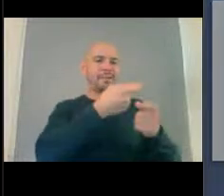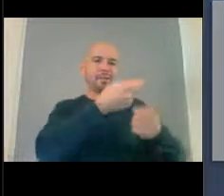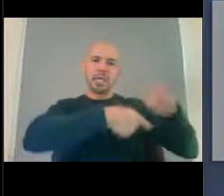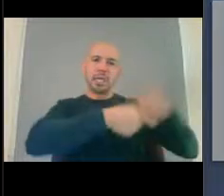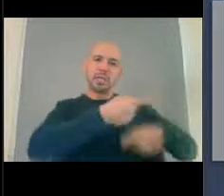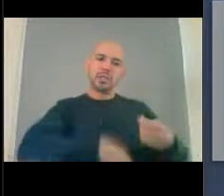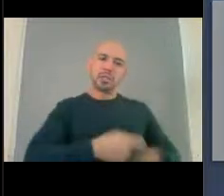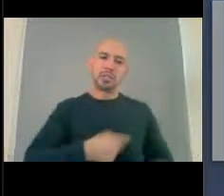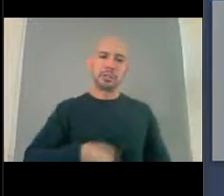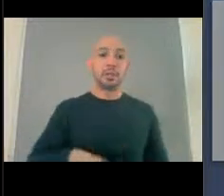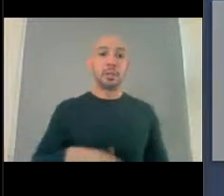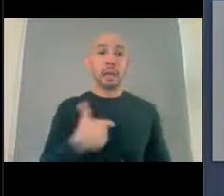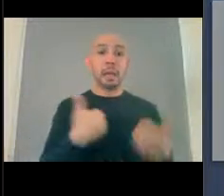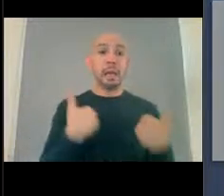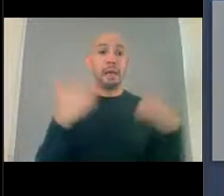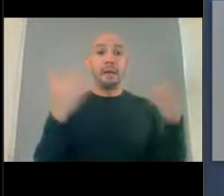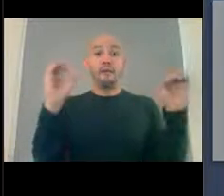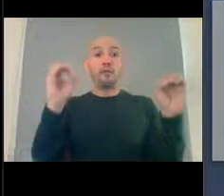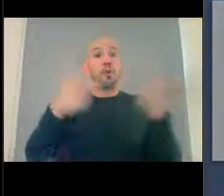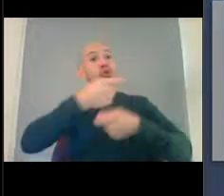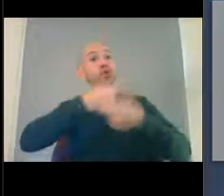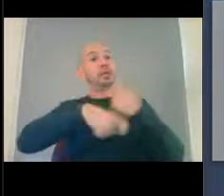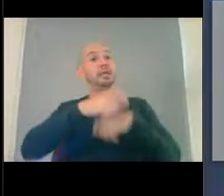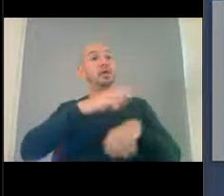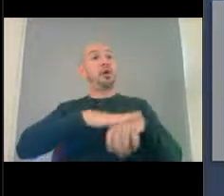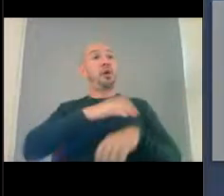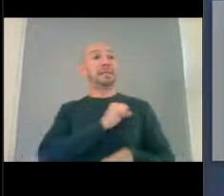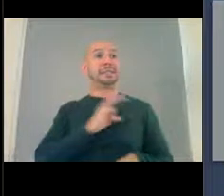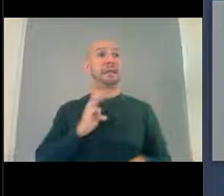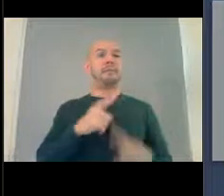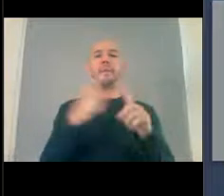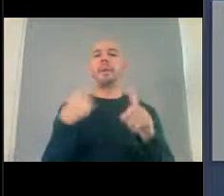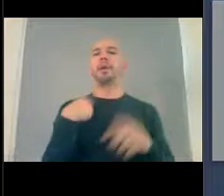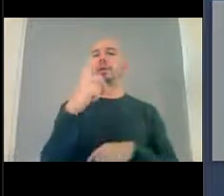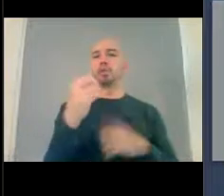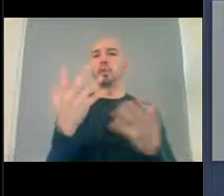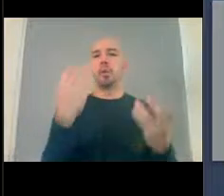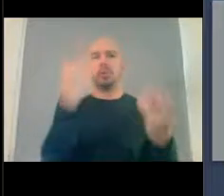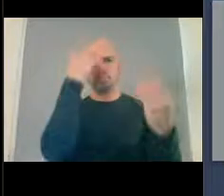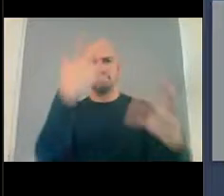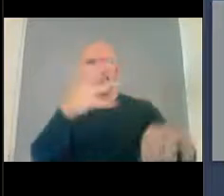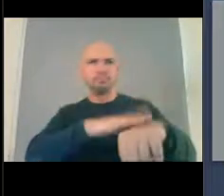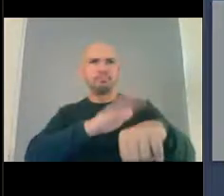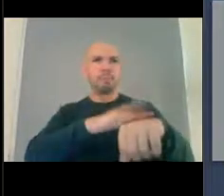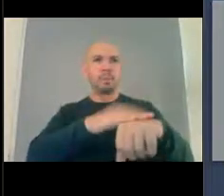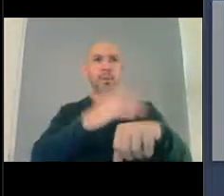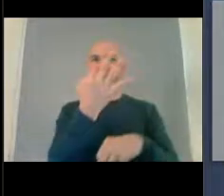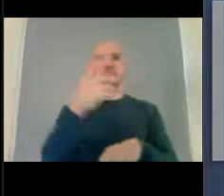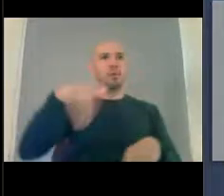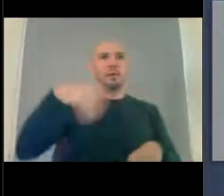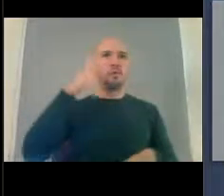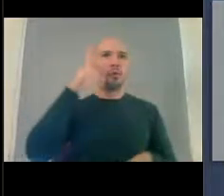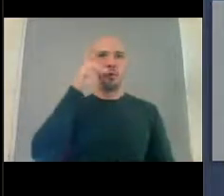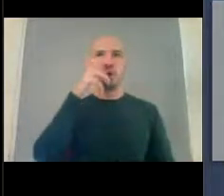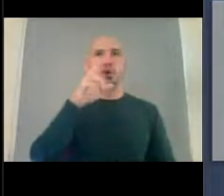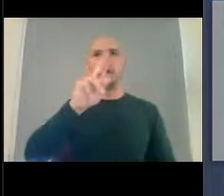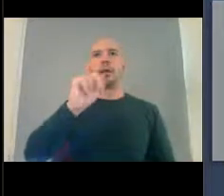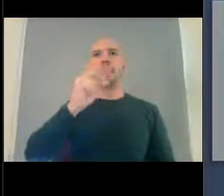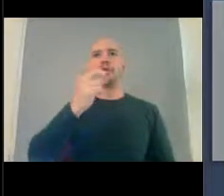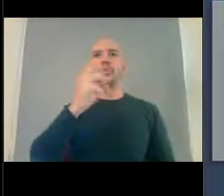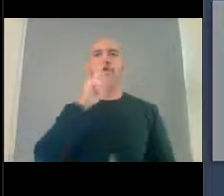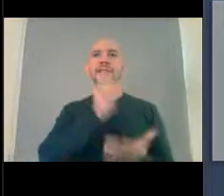i i have no changes in our staff to announce but i do want to to make you aware if you haven't heard that under secretary kenno